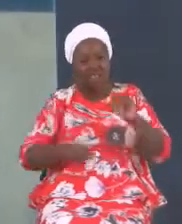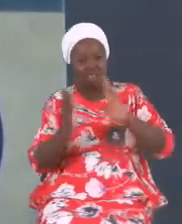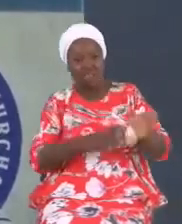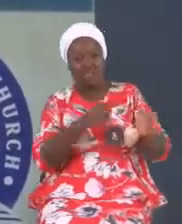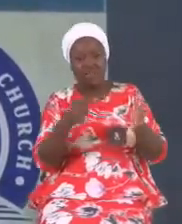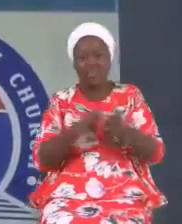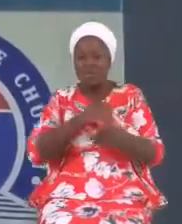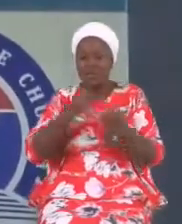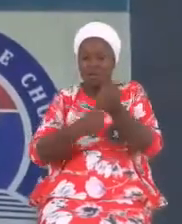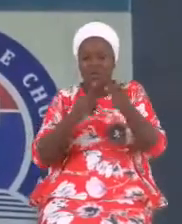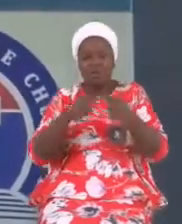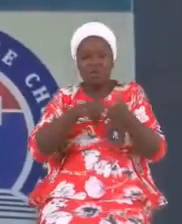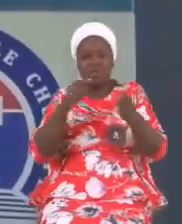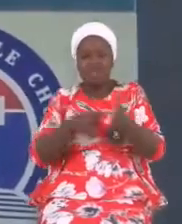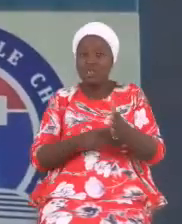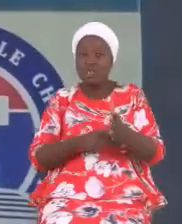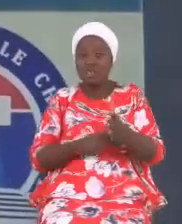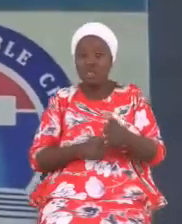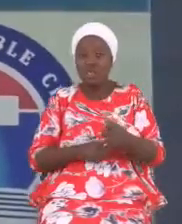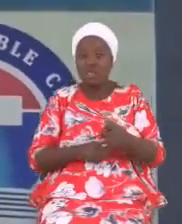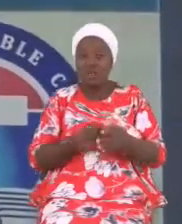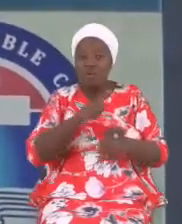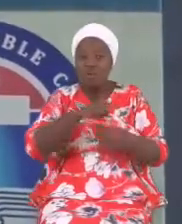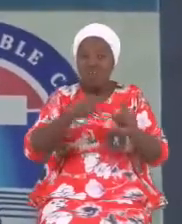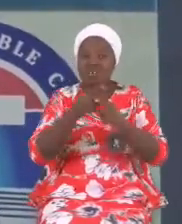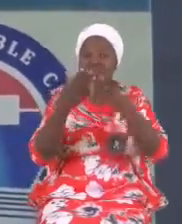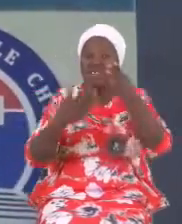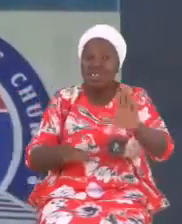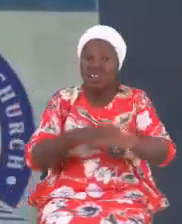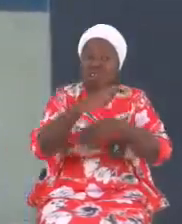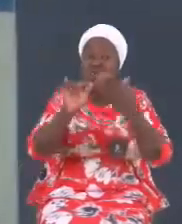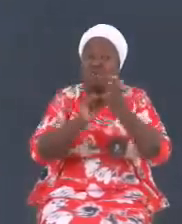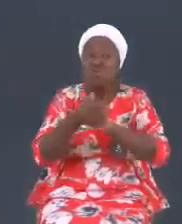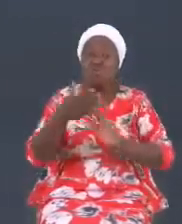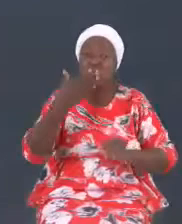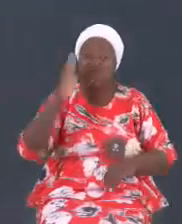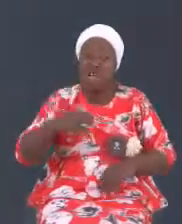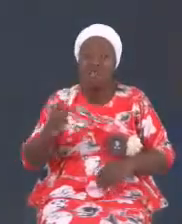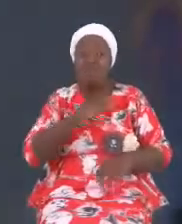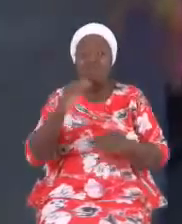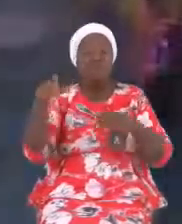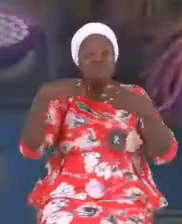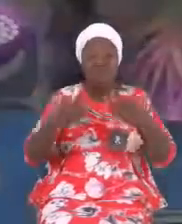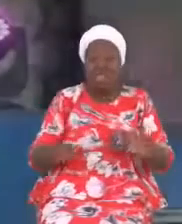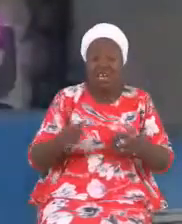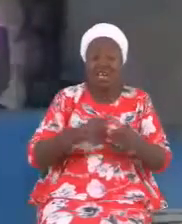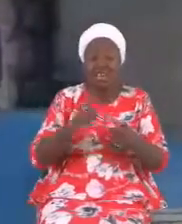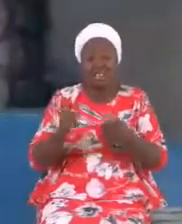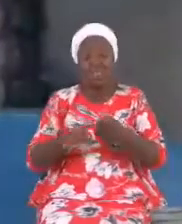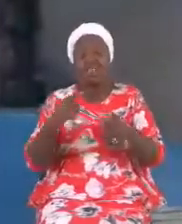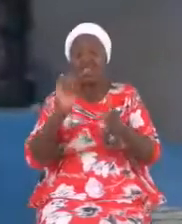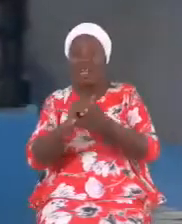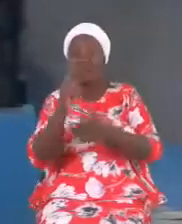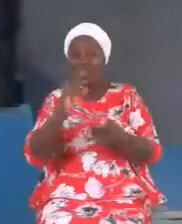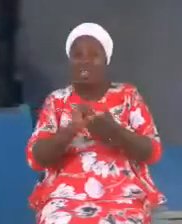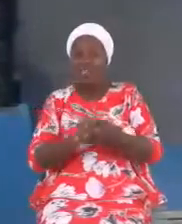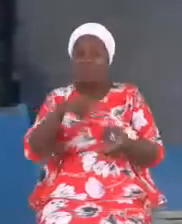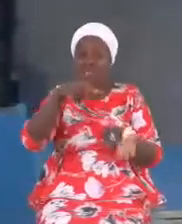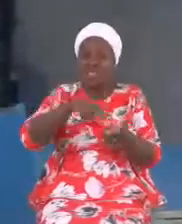all that fornication will be over. All that adultery will be over. That one is only on earth, but for eternity,